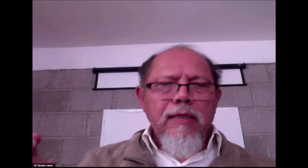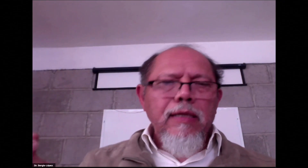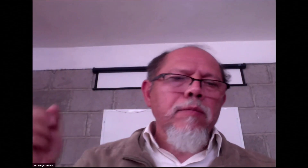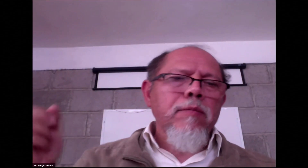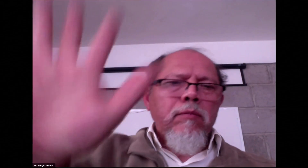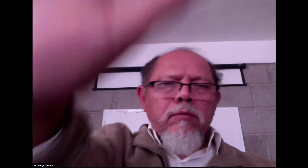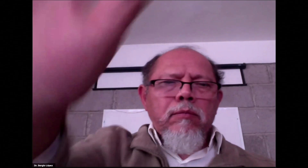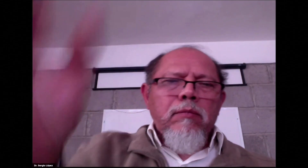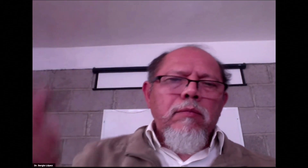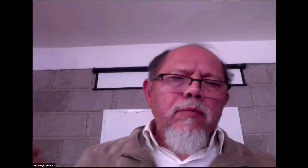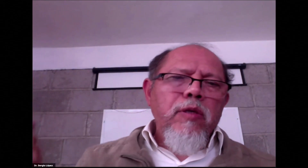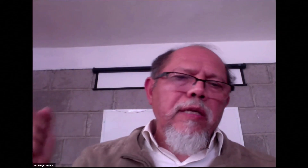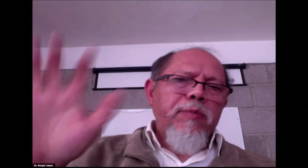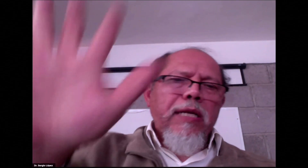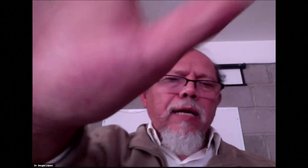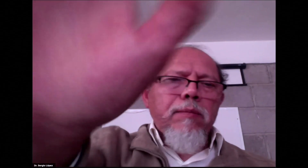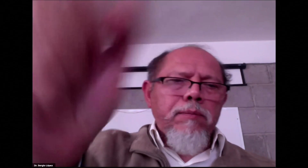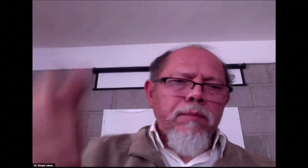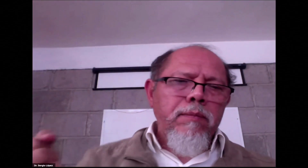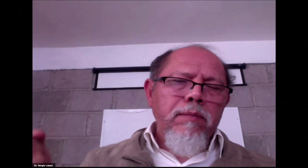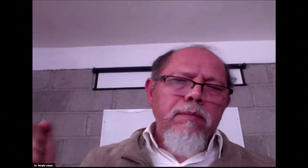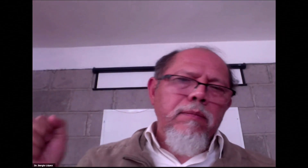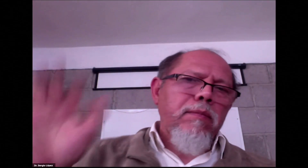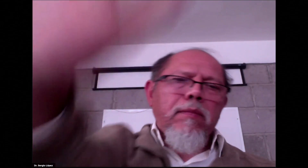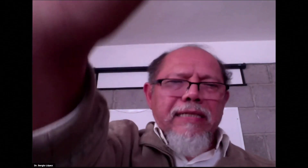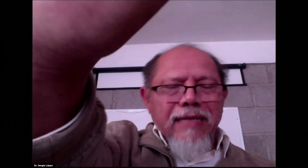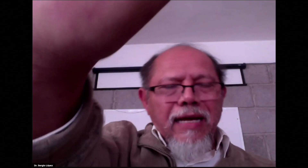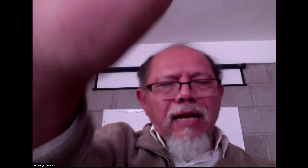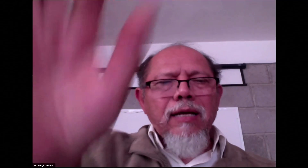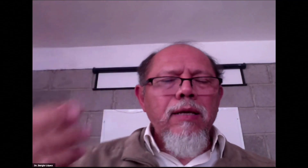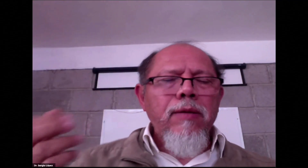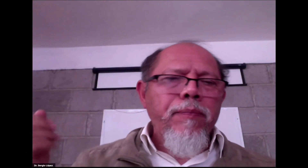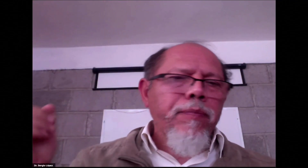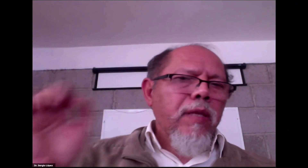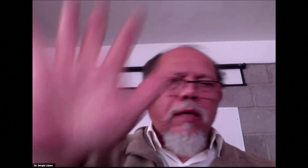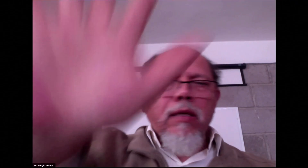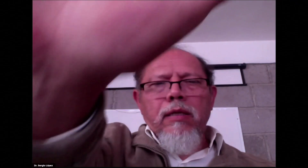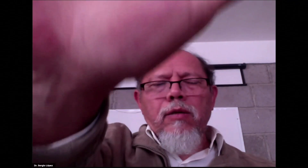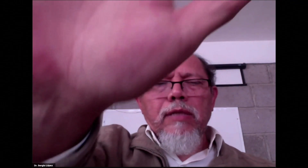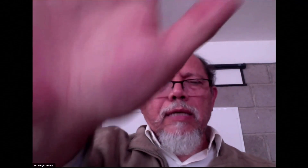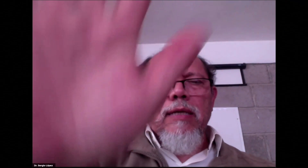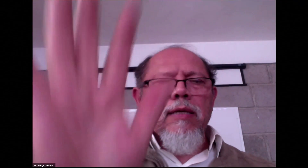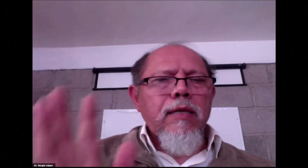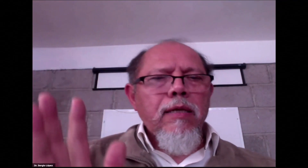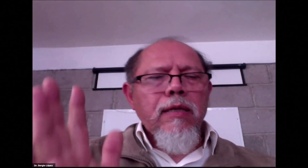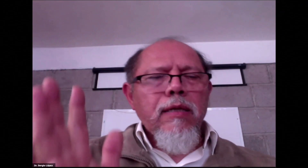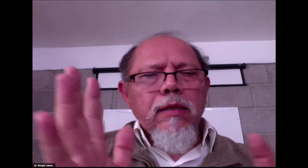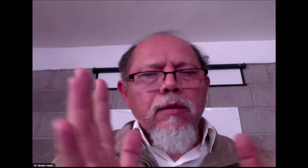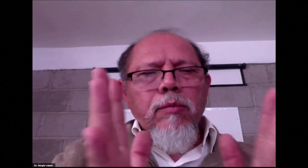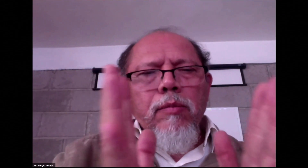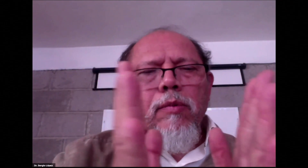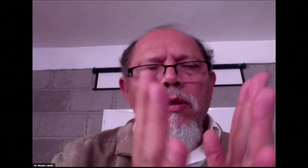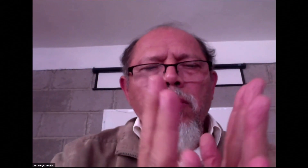it around, you send the energy around. It needs to breathe, exhale,